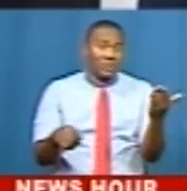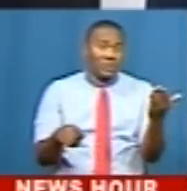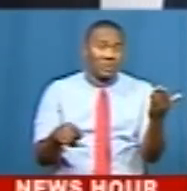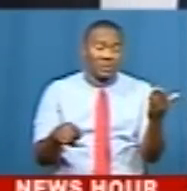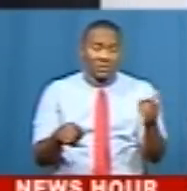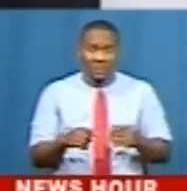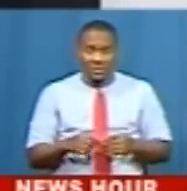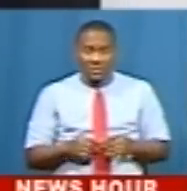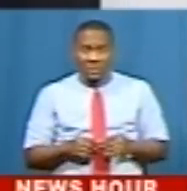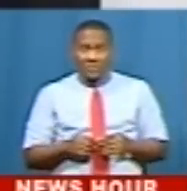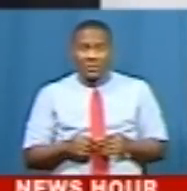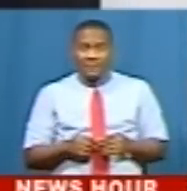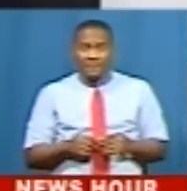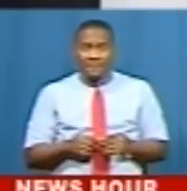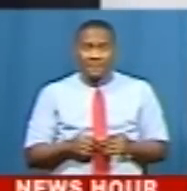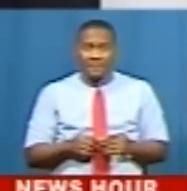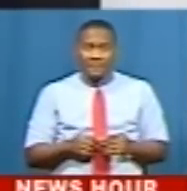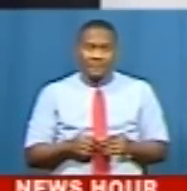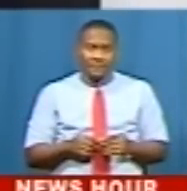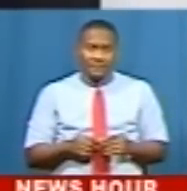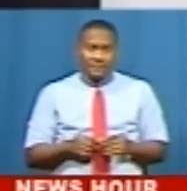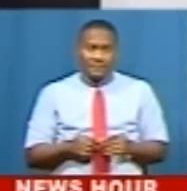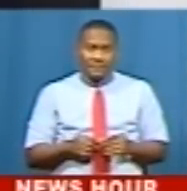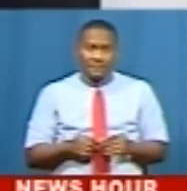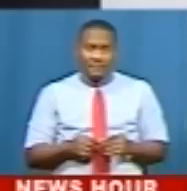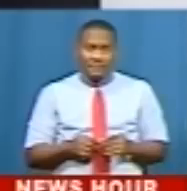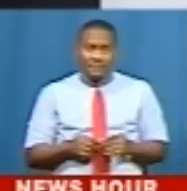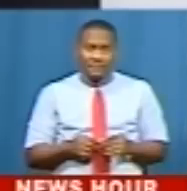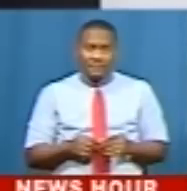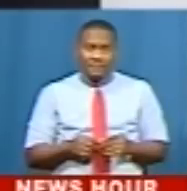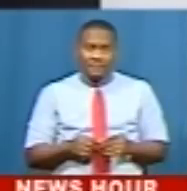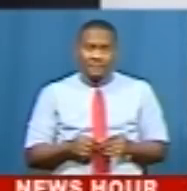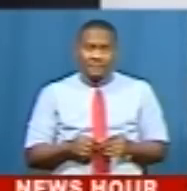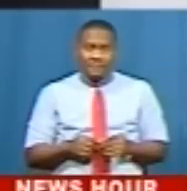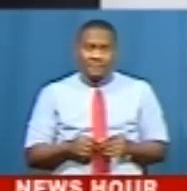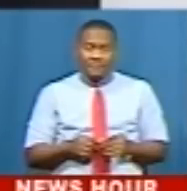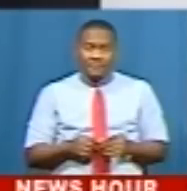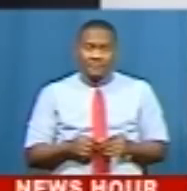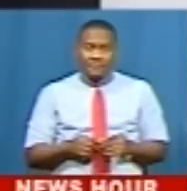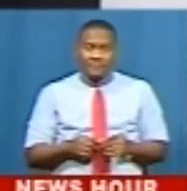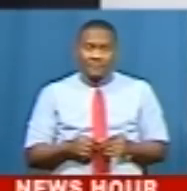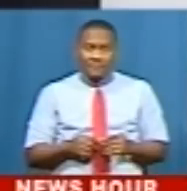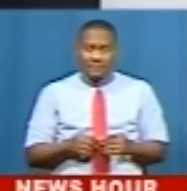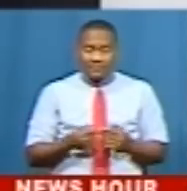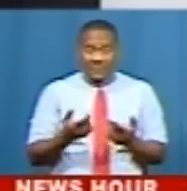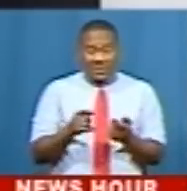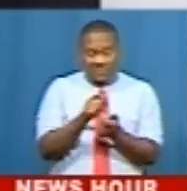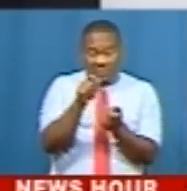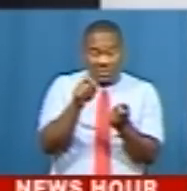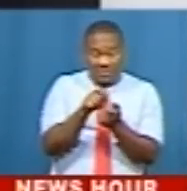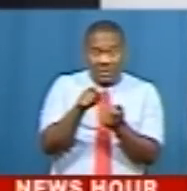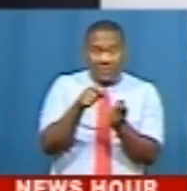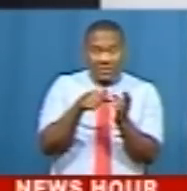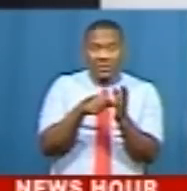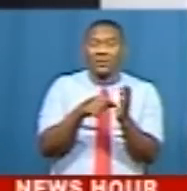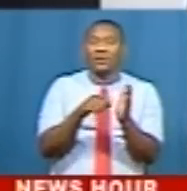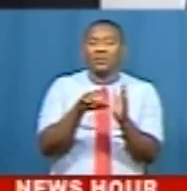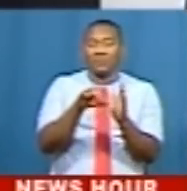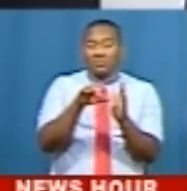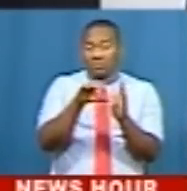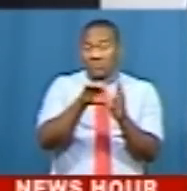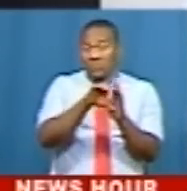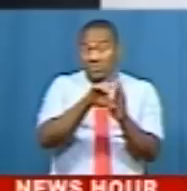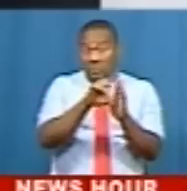Ghana Building Code and construction materials utilized are specified in the code, it should be